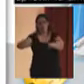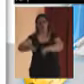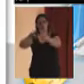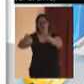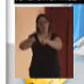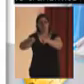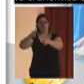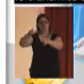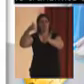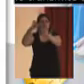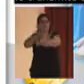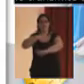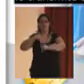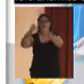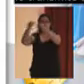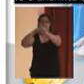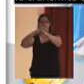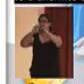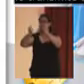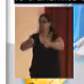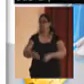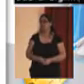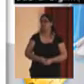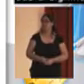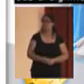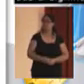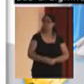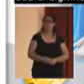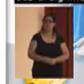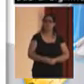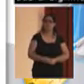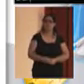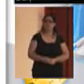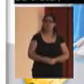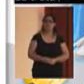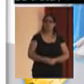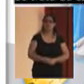reads it, transmits it to the PC, and then in the PC you give it whatever meaning you want.